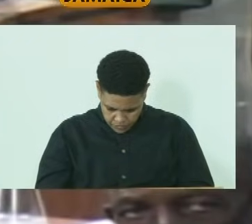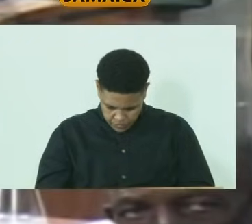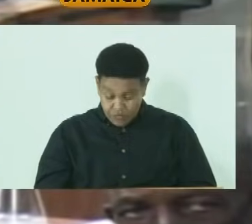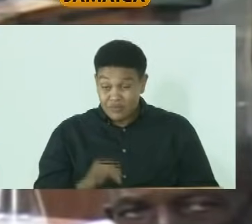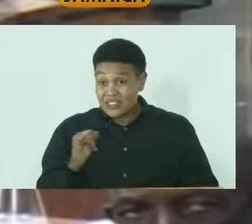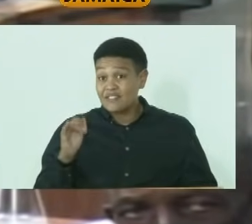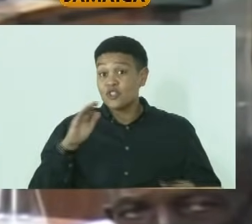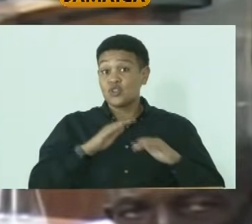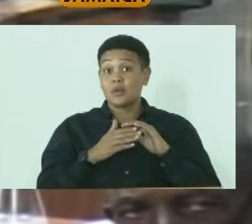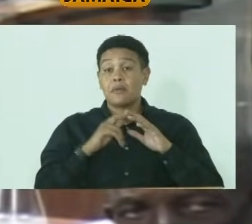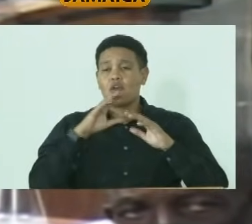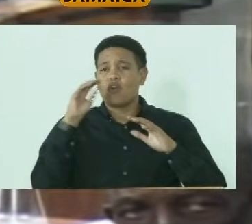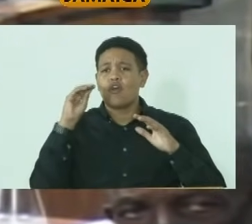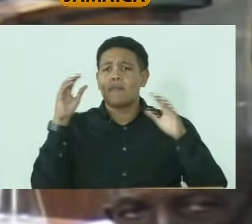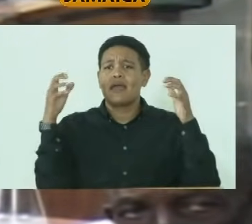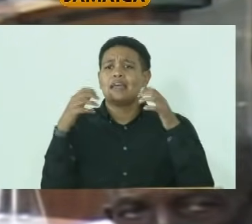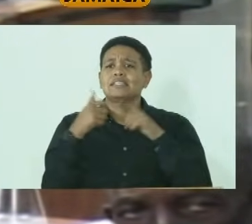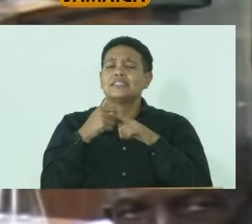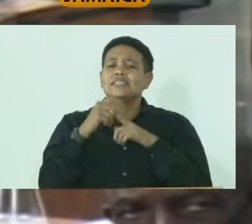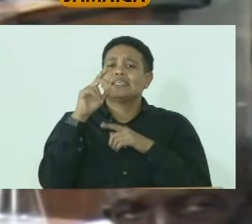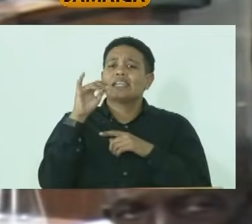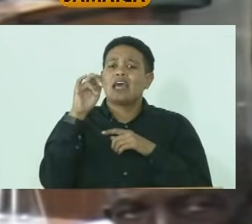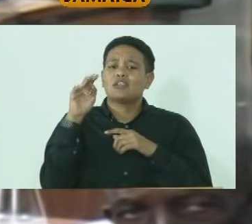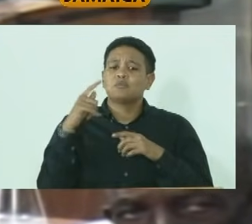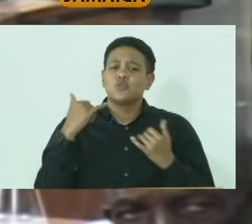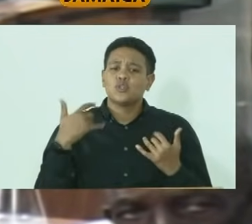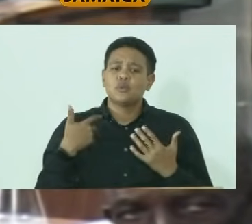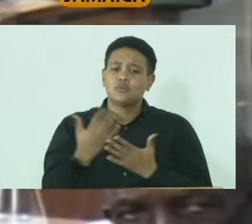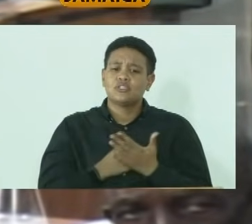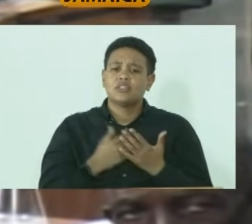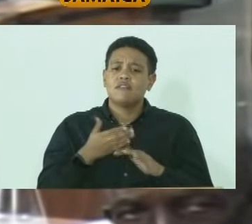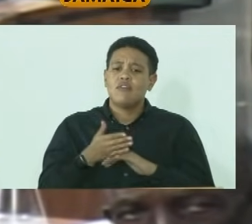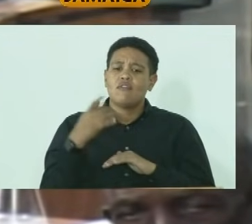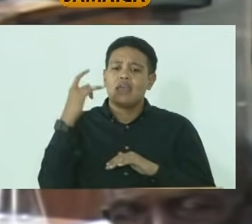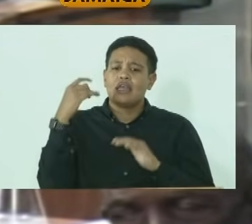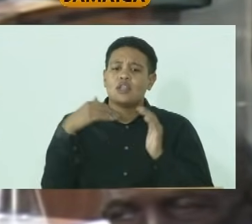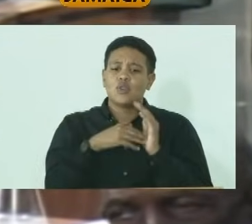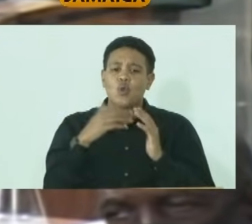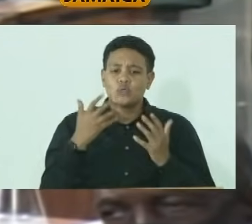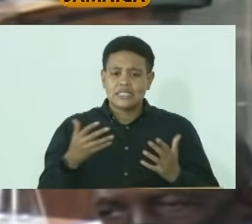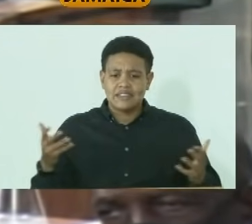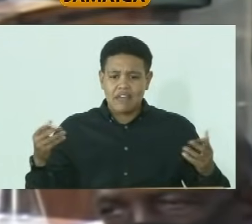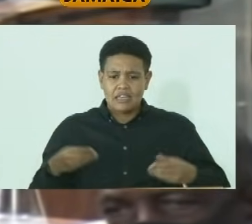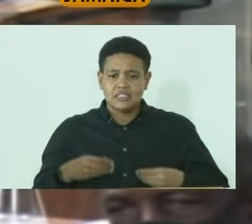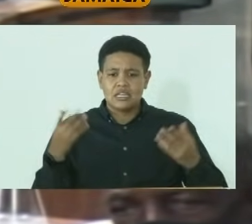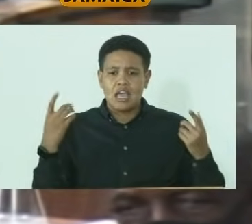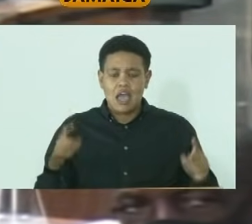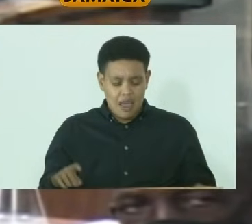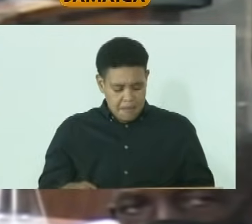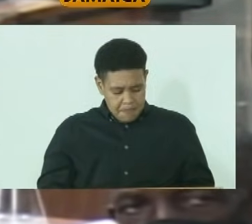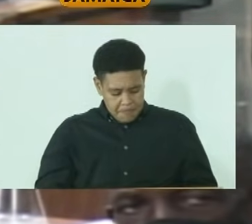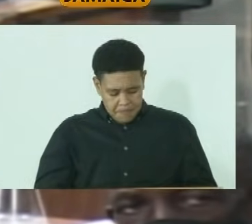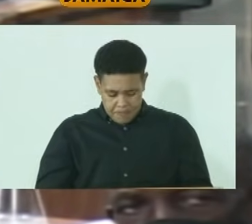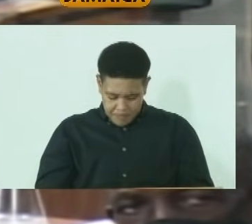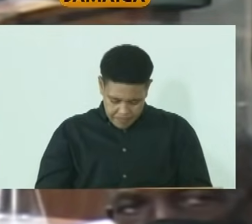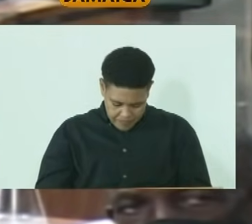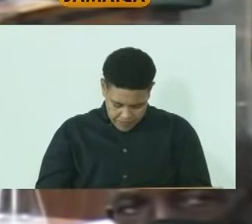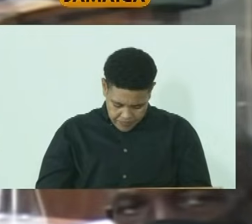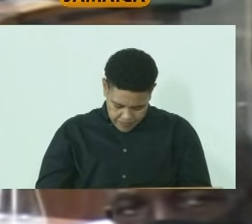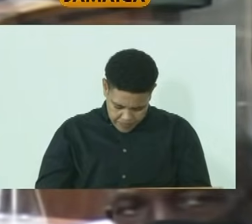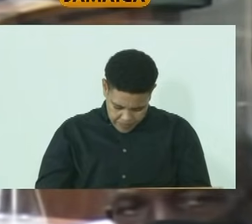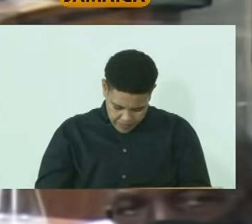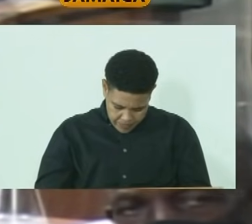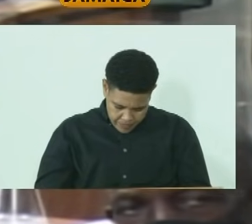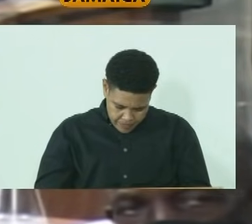a little over 18,000 devices. In terms of how are they